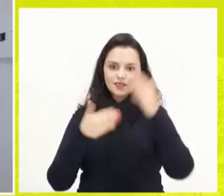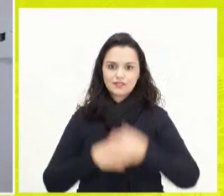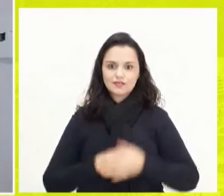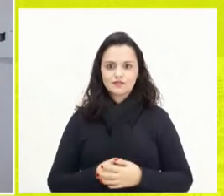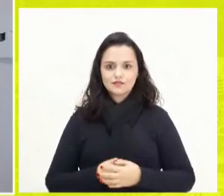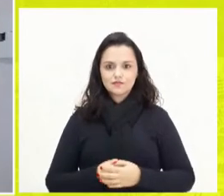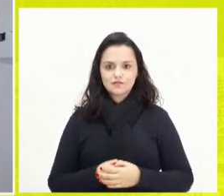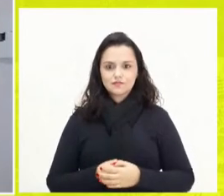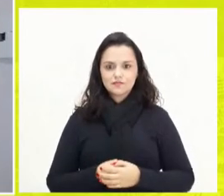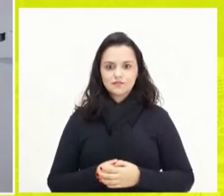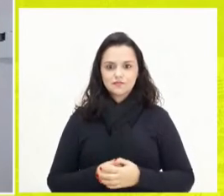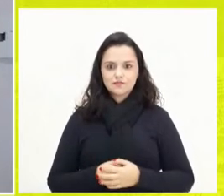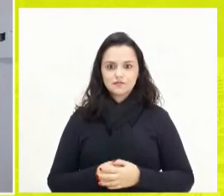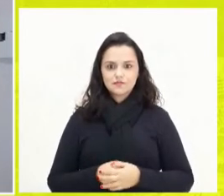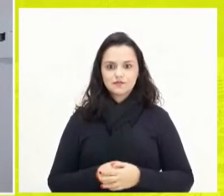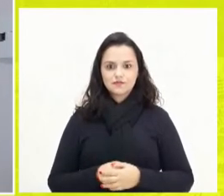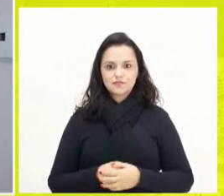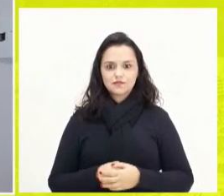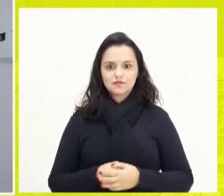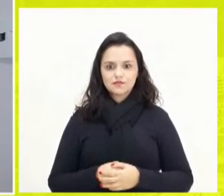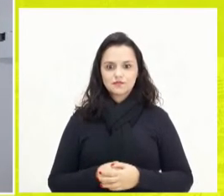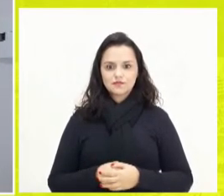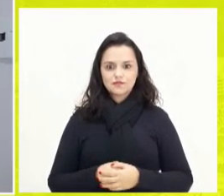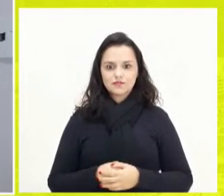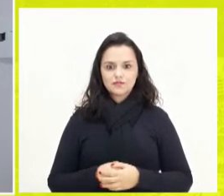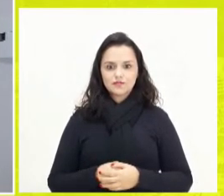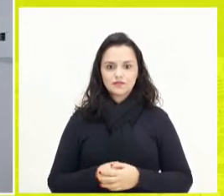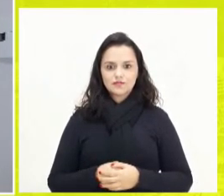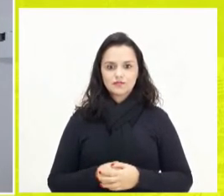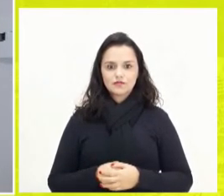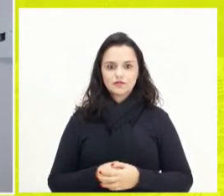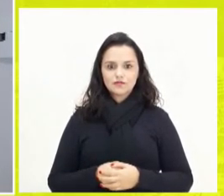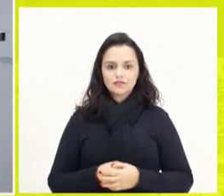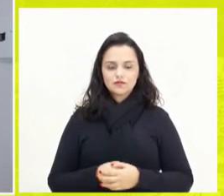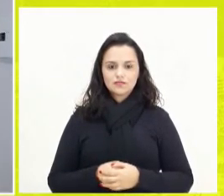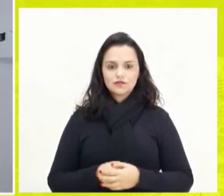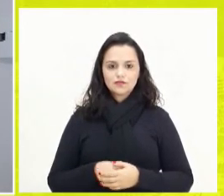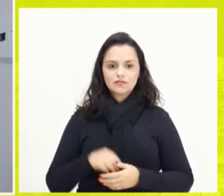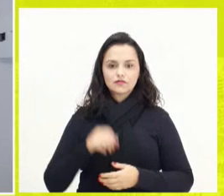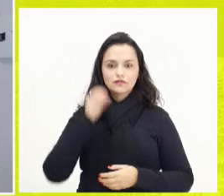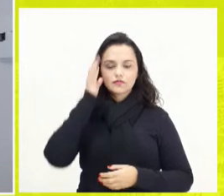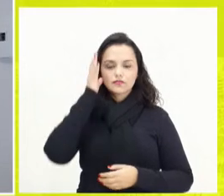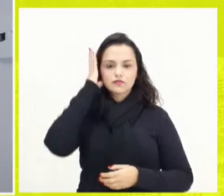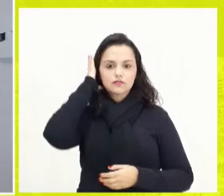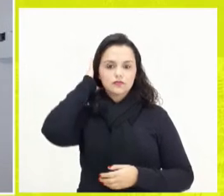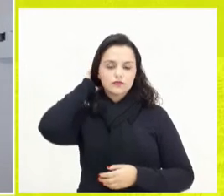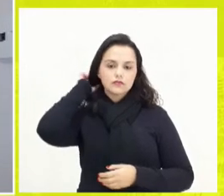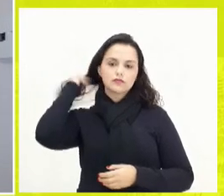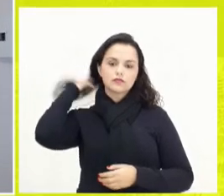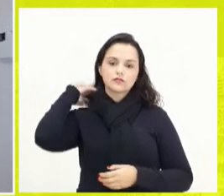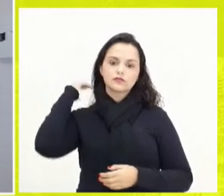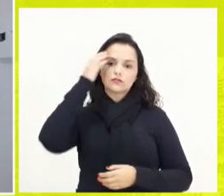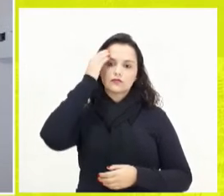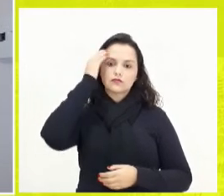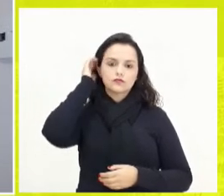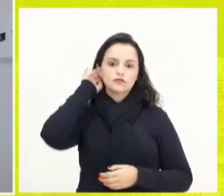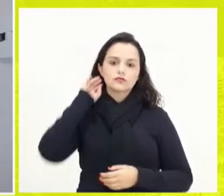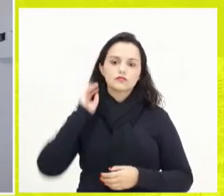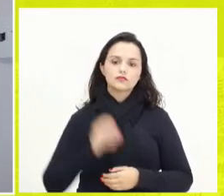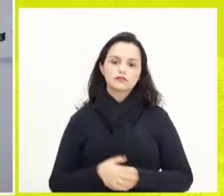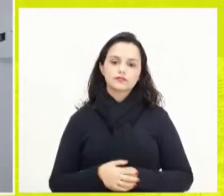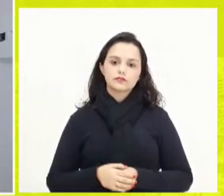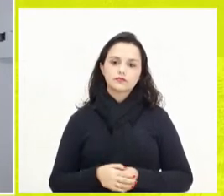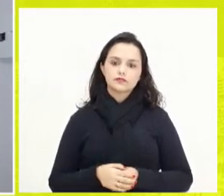what will happen thank you hackers and you guys can count with us from hackers too well